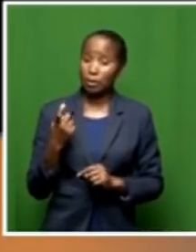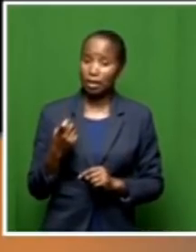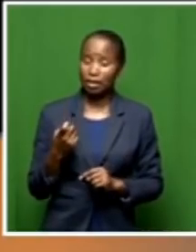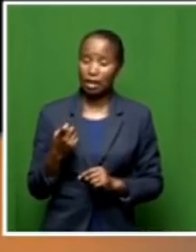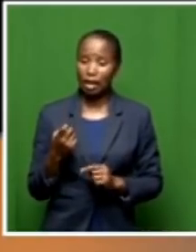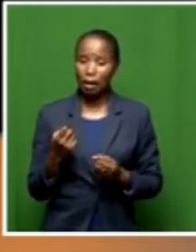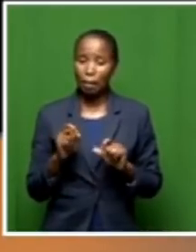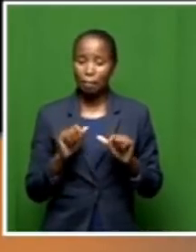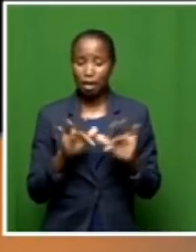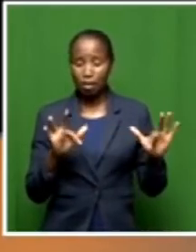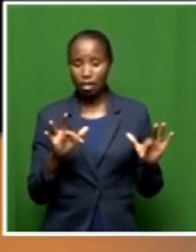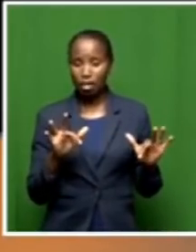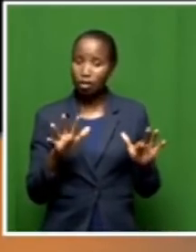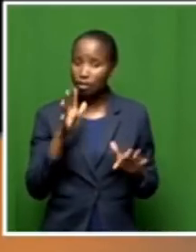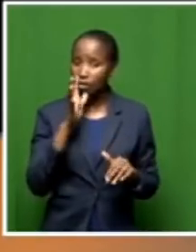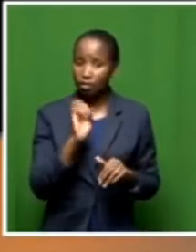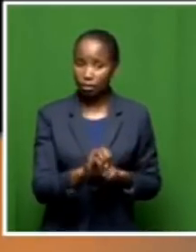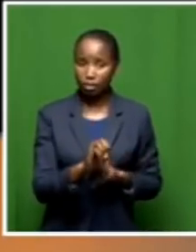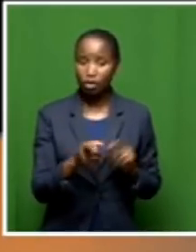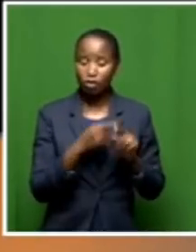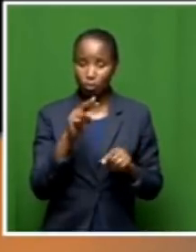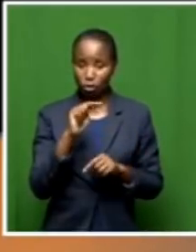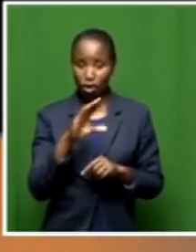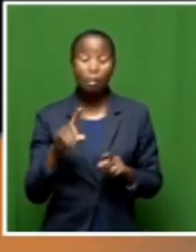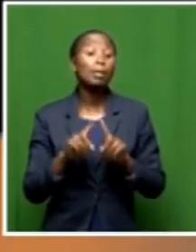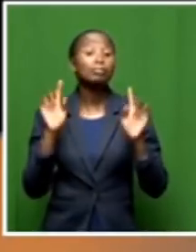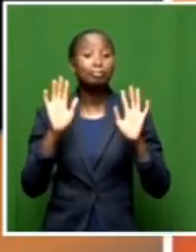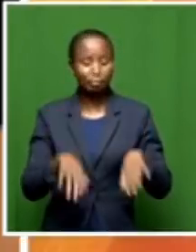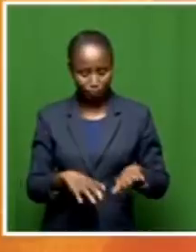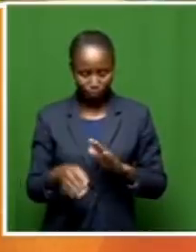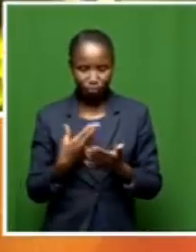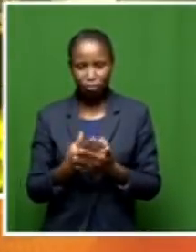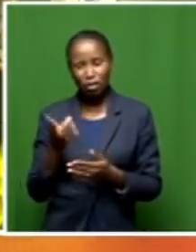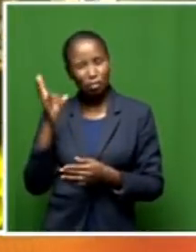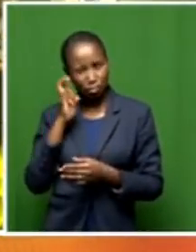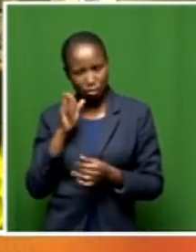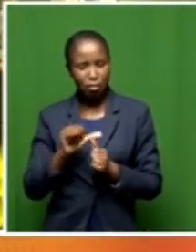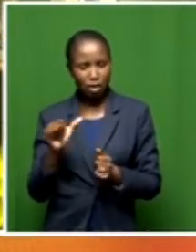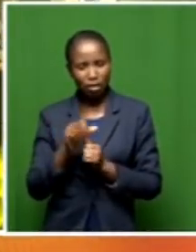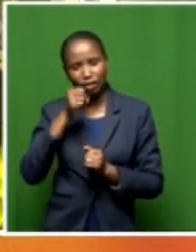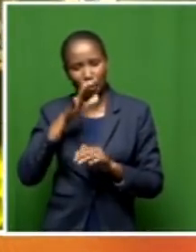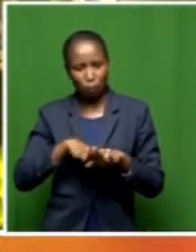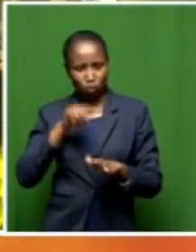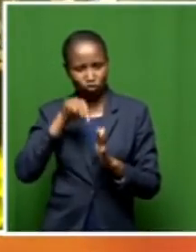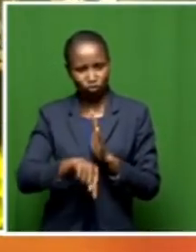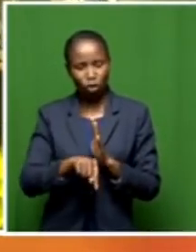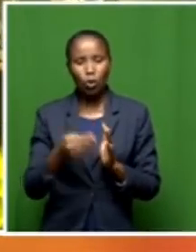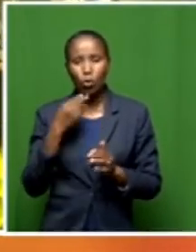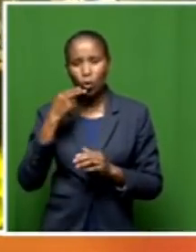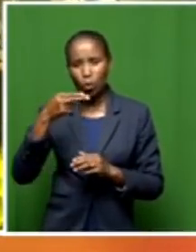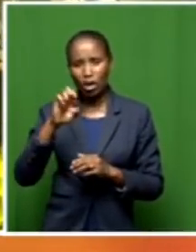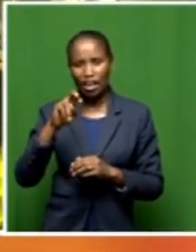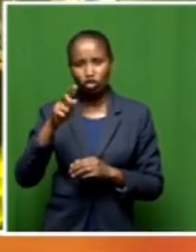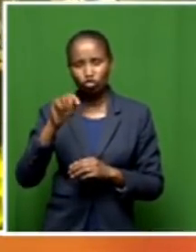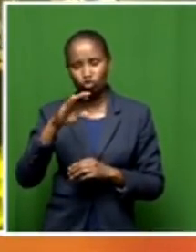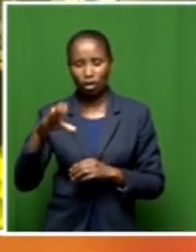Northern Cape. But let's get a better report there, and we can give you more details. Ulrich Hendricks is standing by. Ulrich, a very good morning to you. You're in Springbok, so